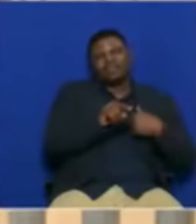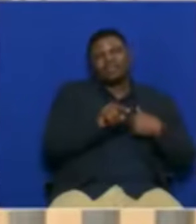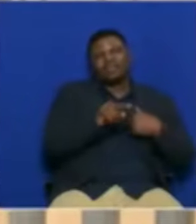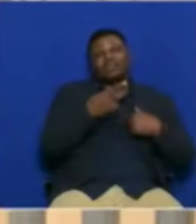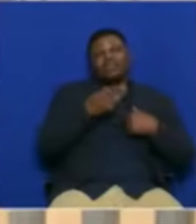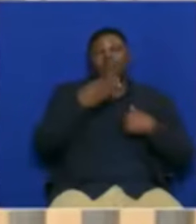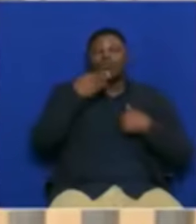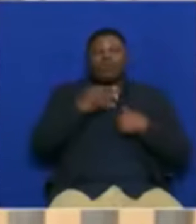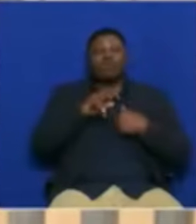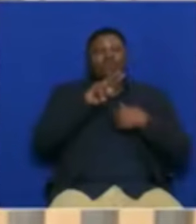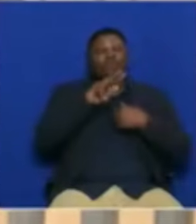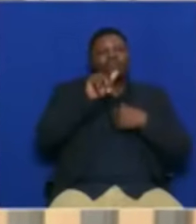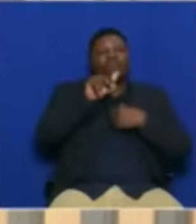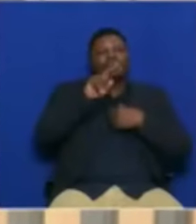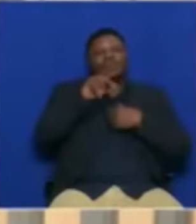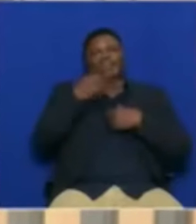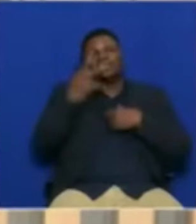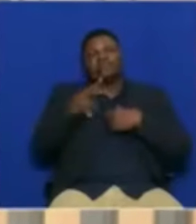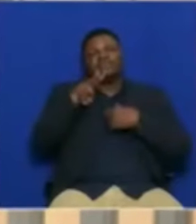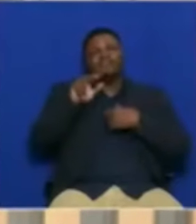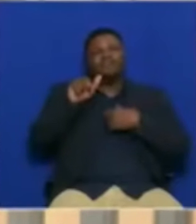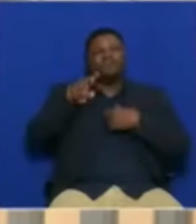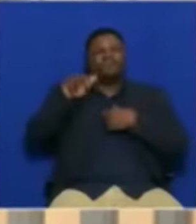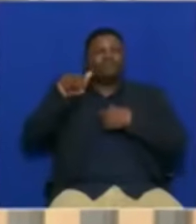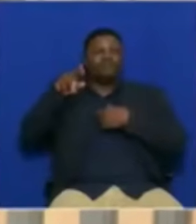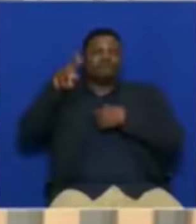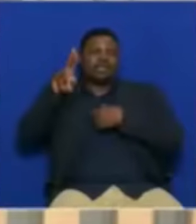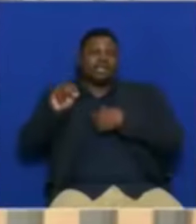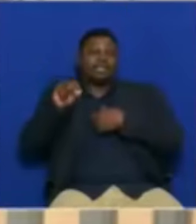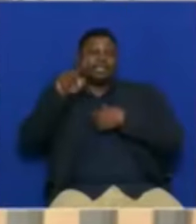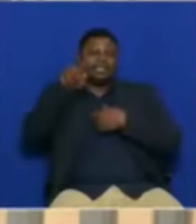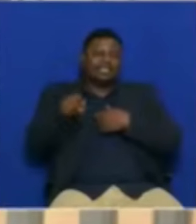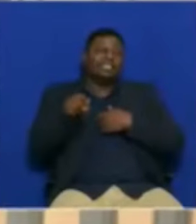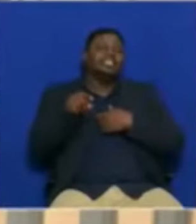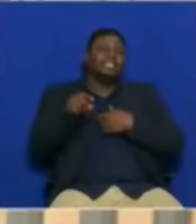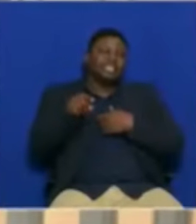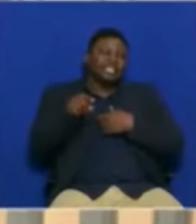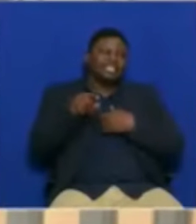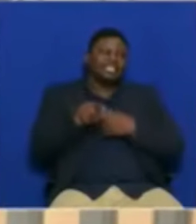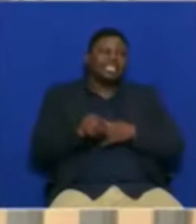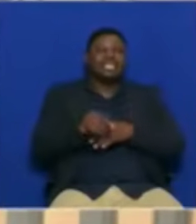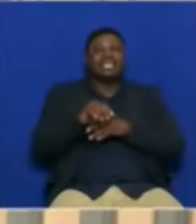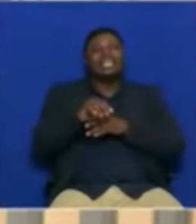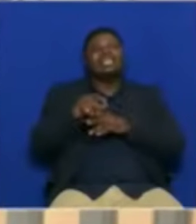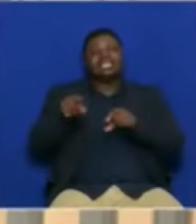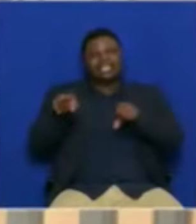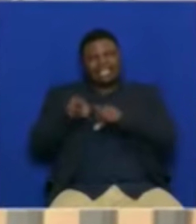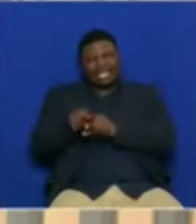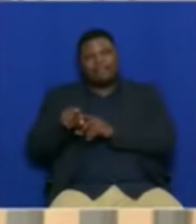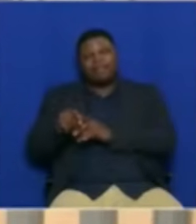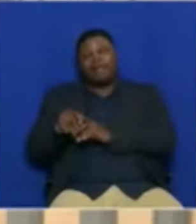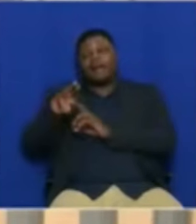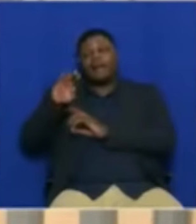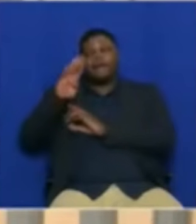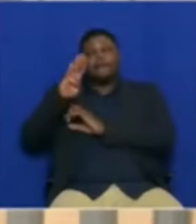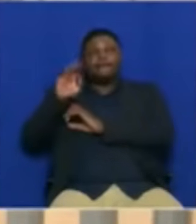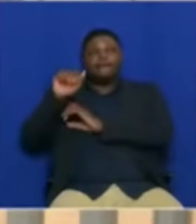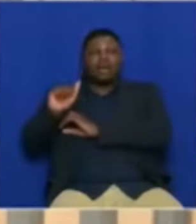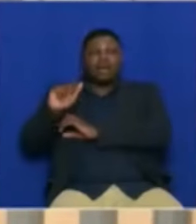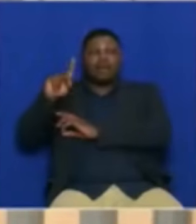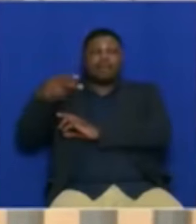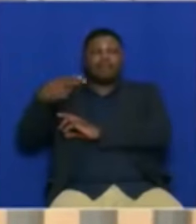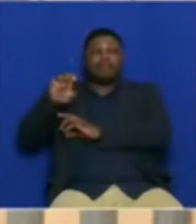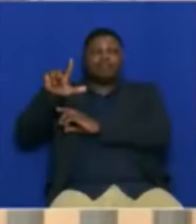And similarly for the one at 382 for Bapela. That's correct. So it's the same letter. Yes. Okay. If